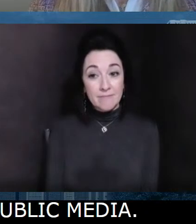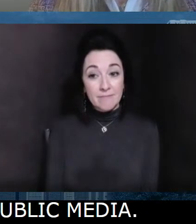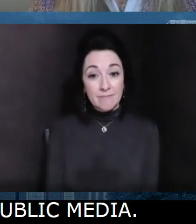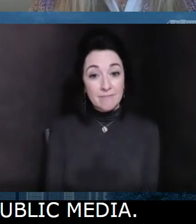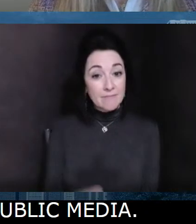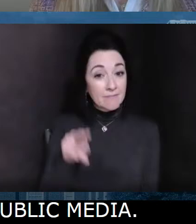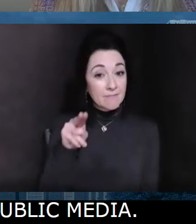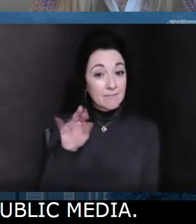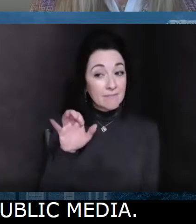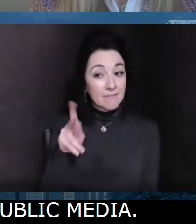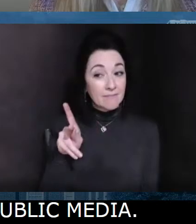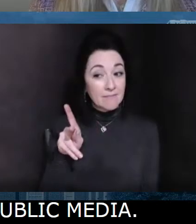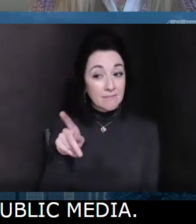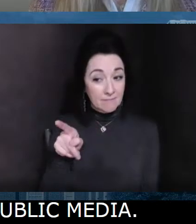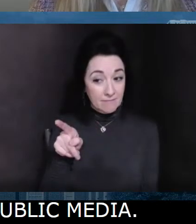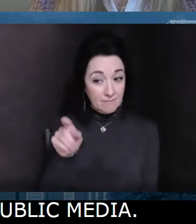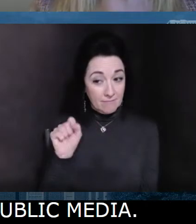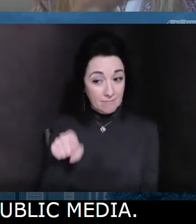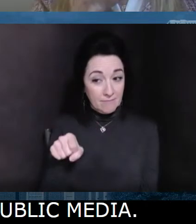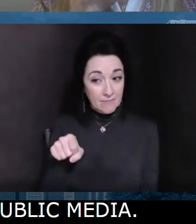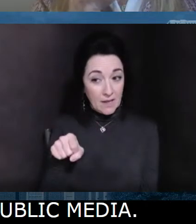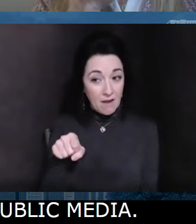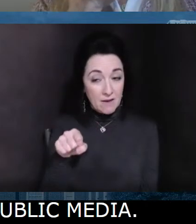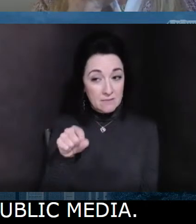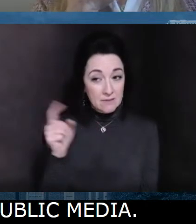Nick, you should be able to unmute.